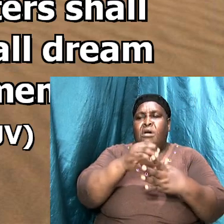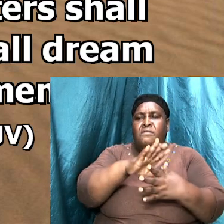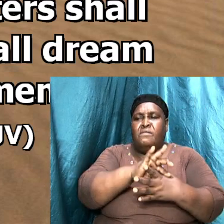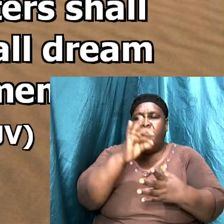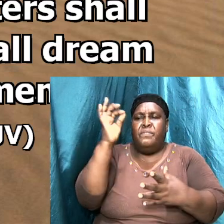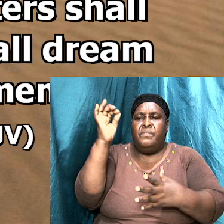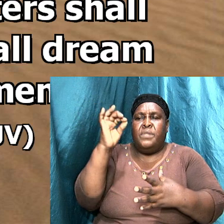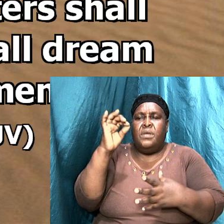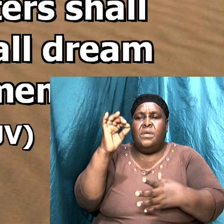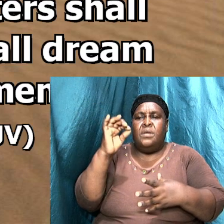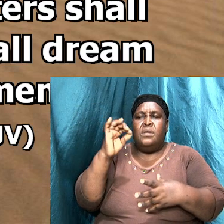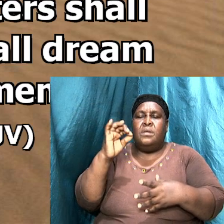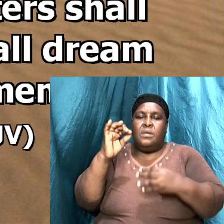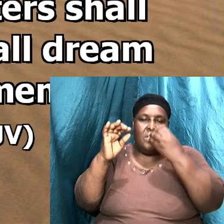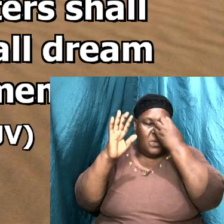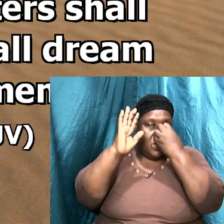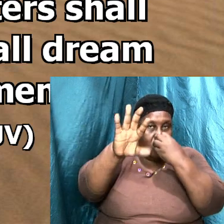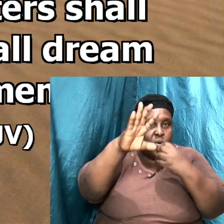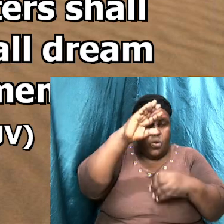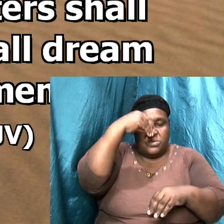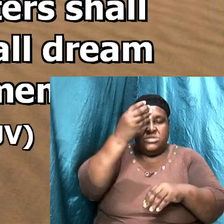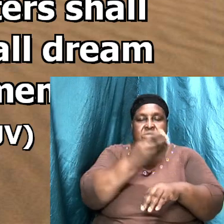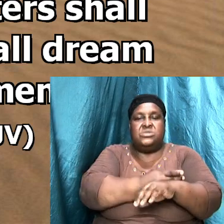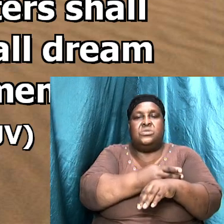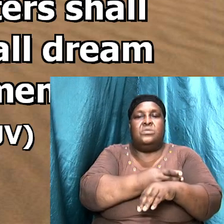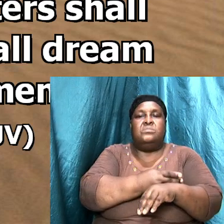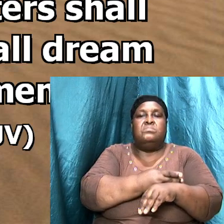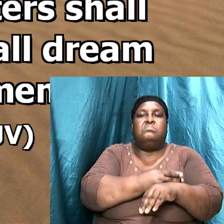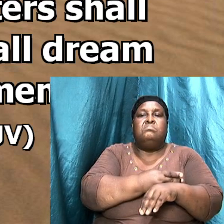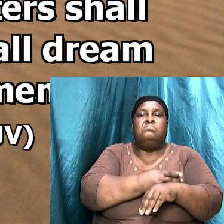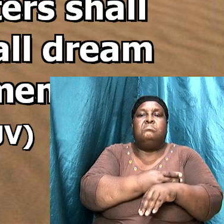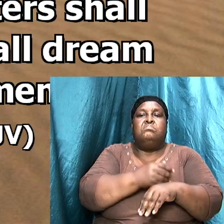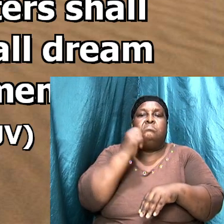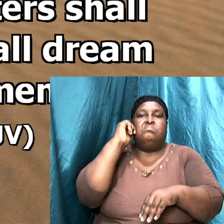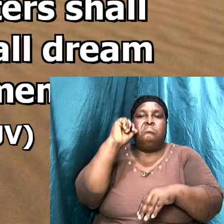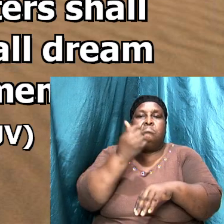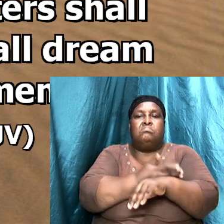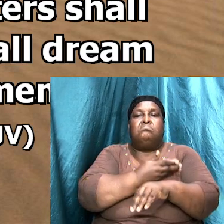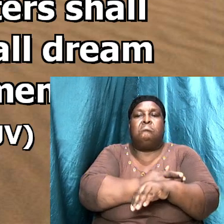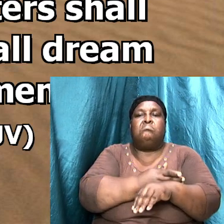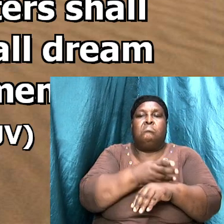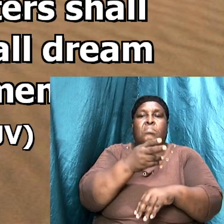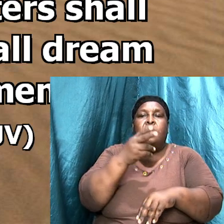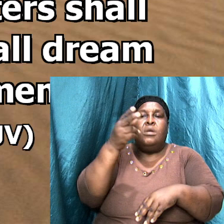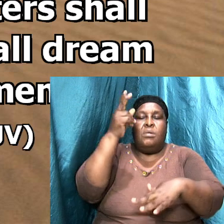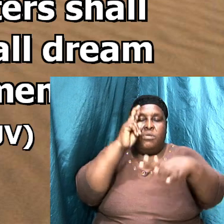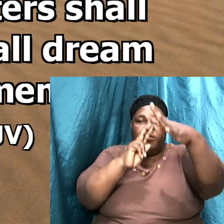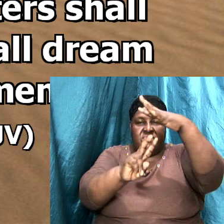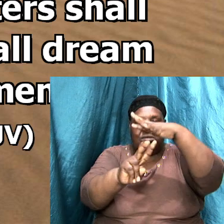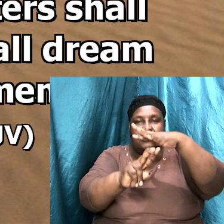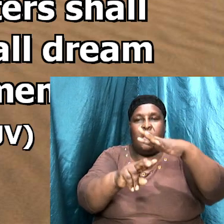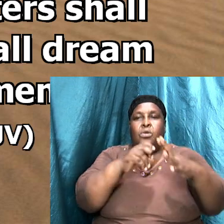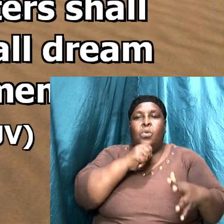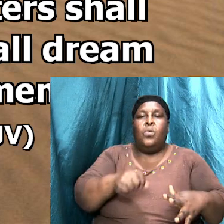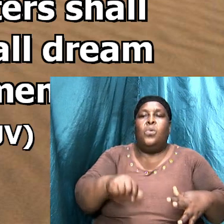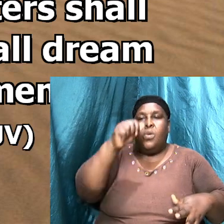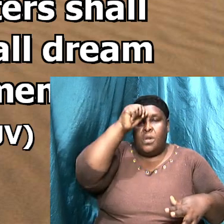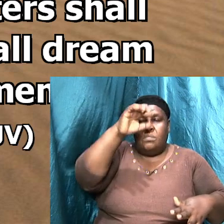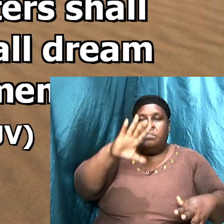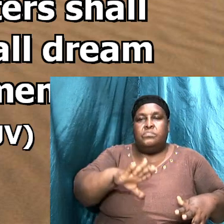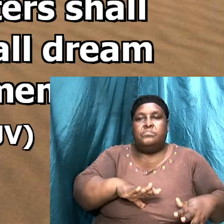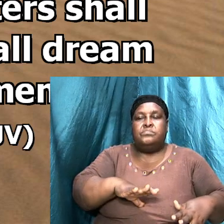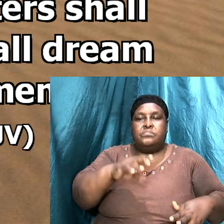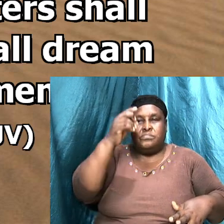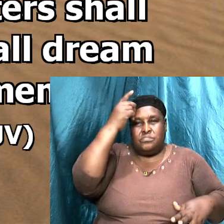and your sons and daughters shall prophesy your old men shall